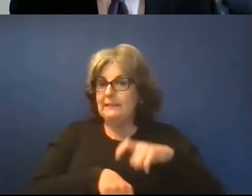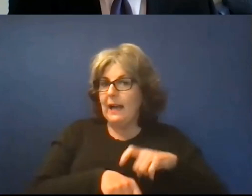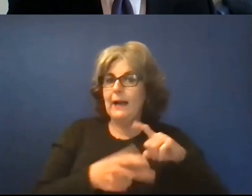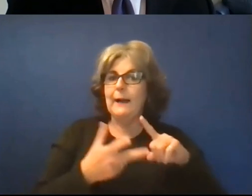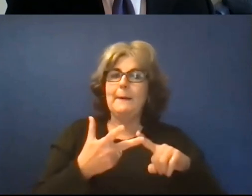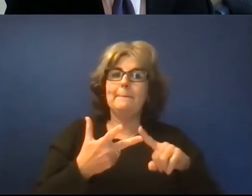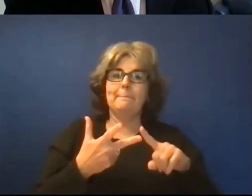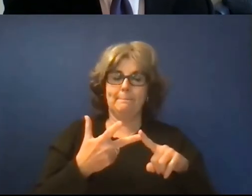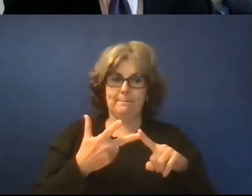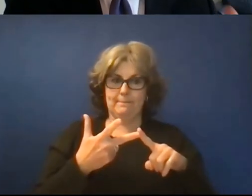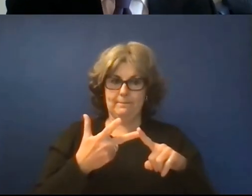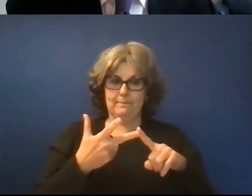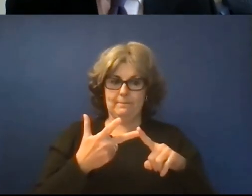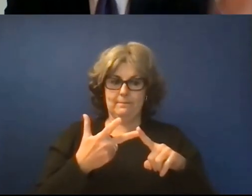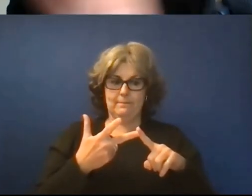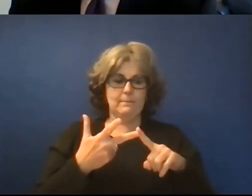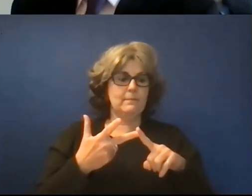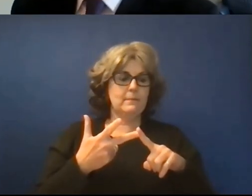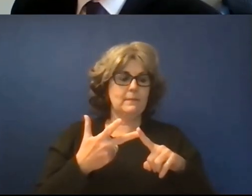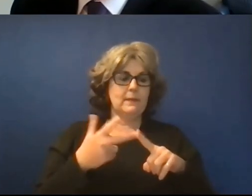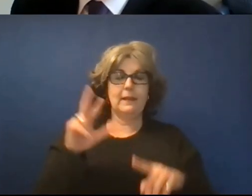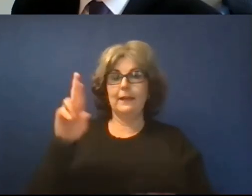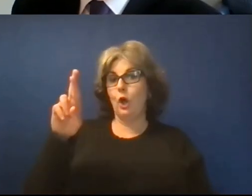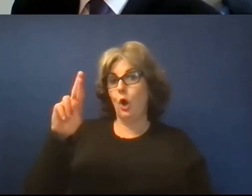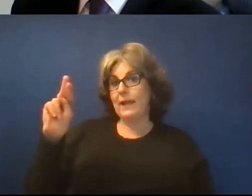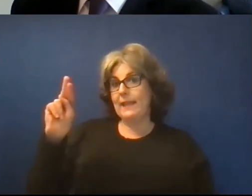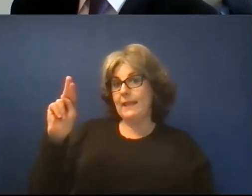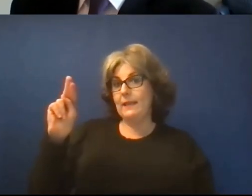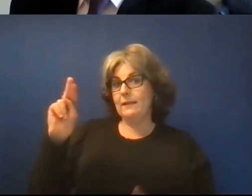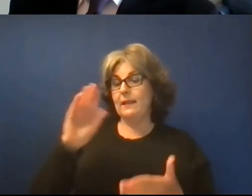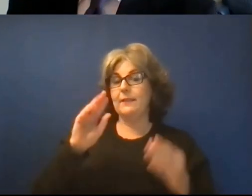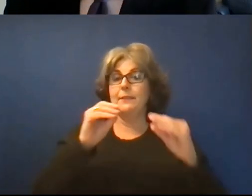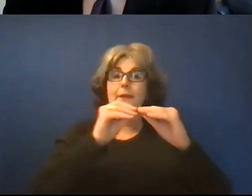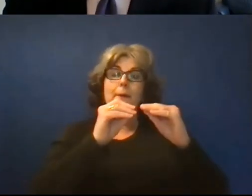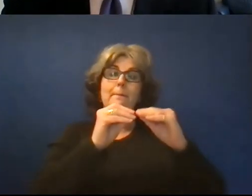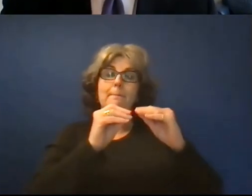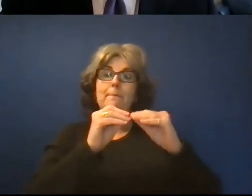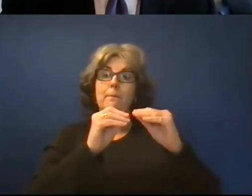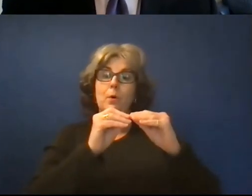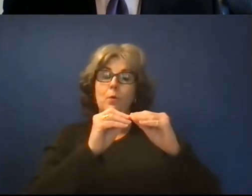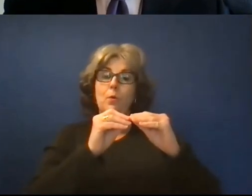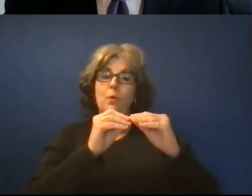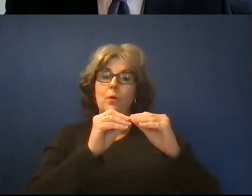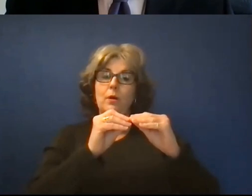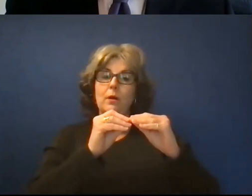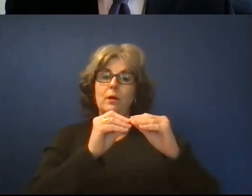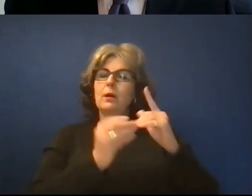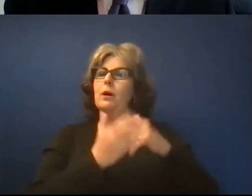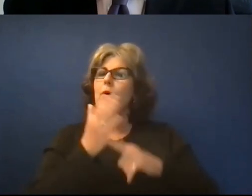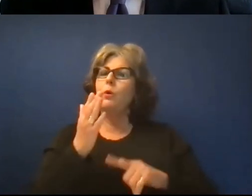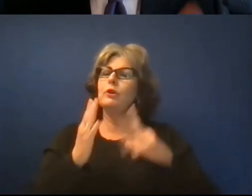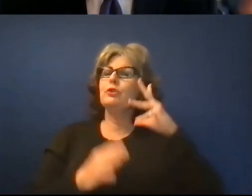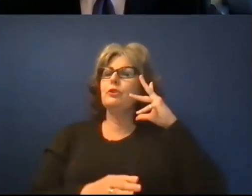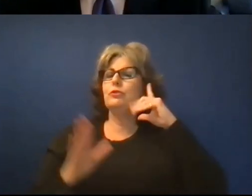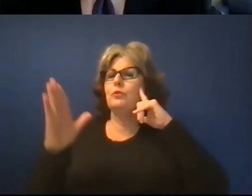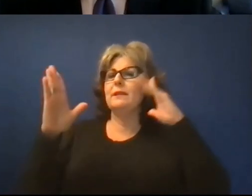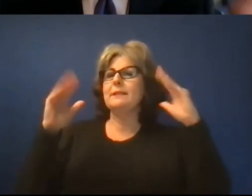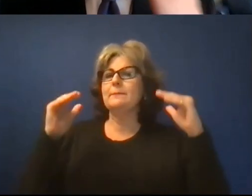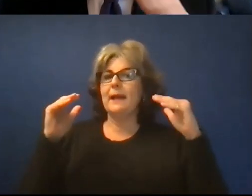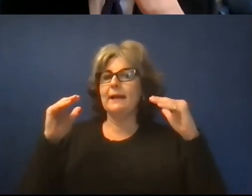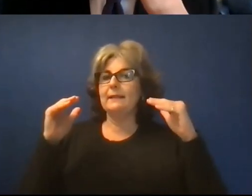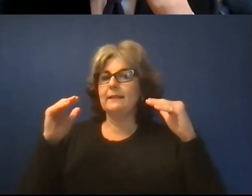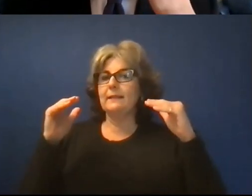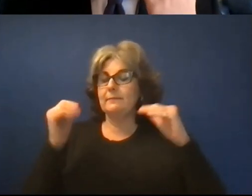you know, versus an RN and then adding on more to that title? Like what should you be expecting? And Nurse Tenner,